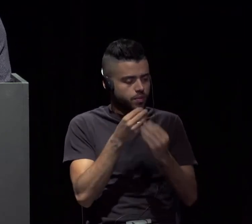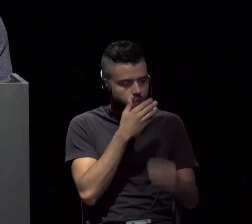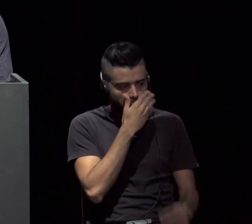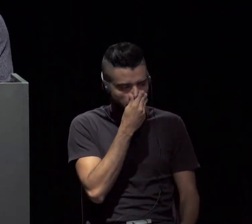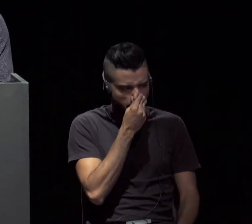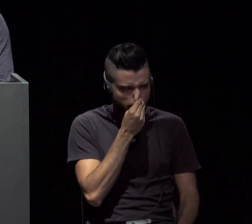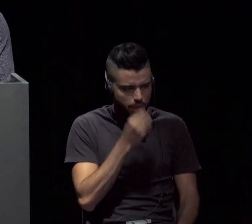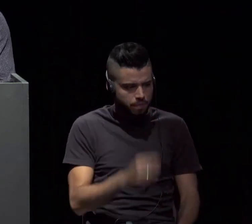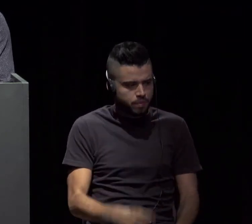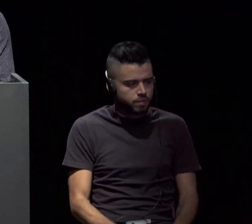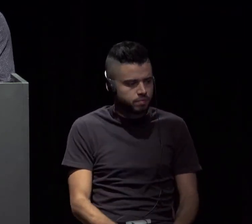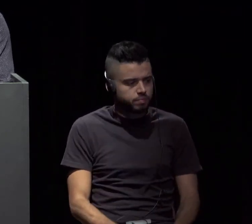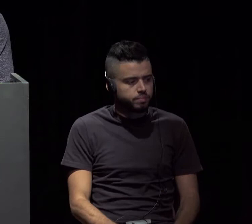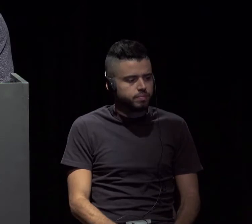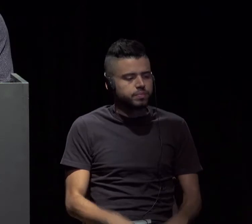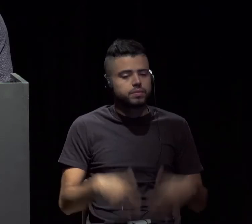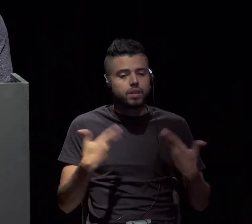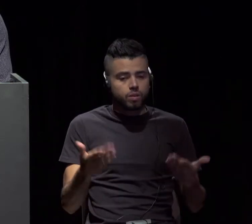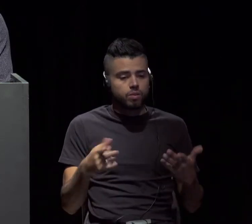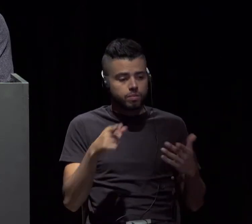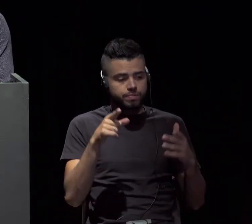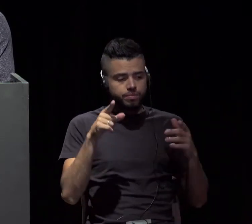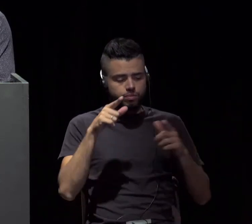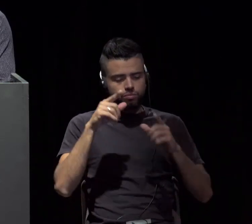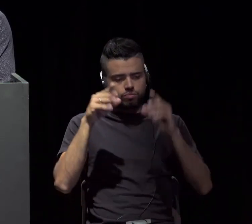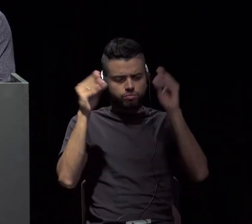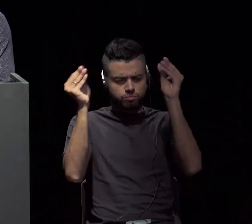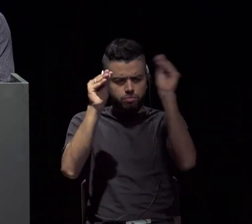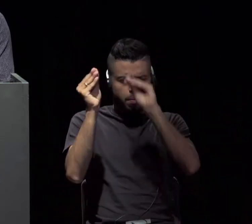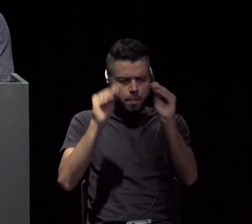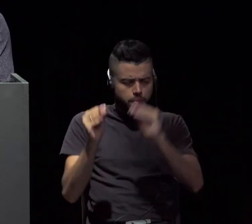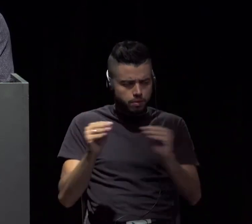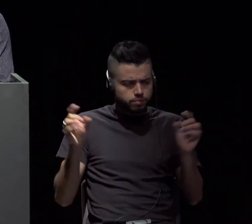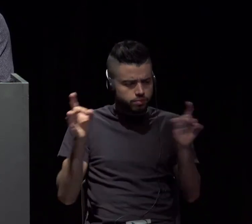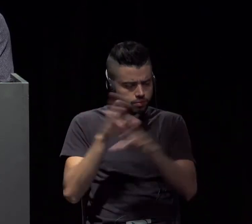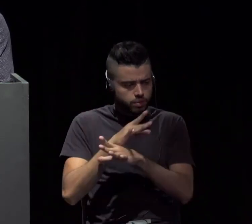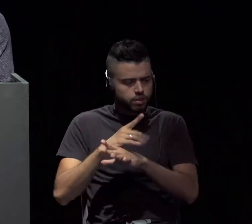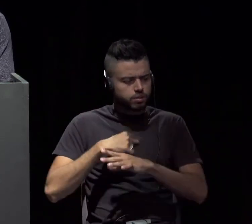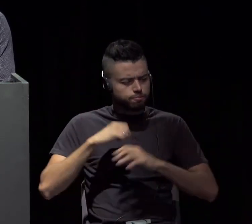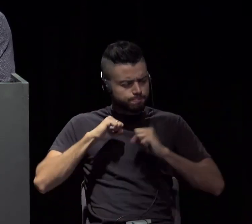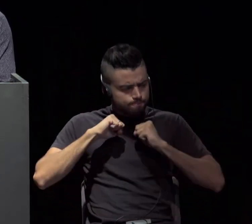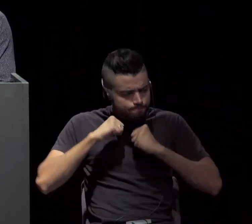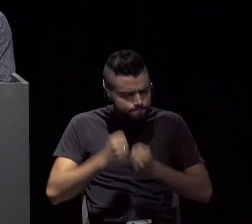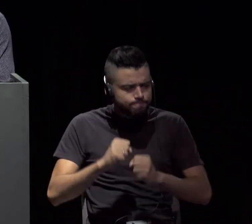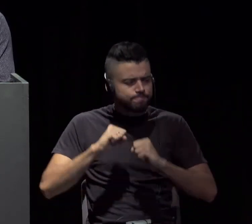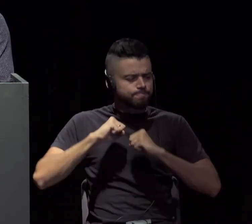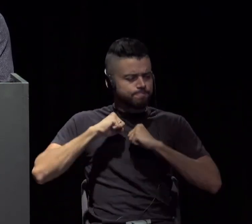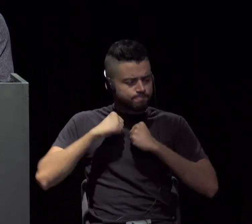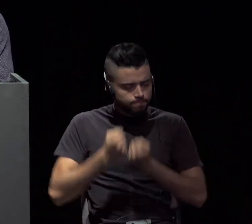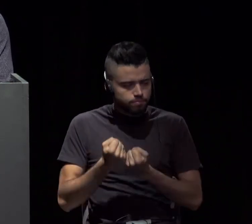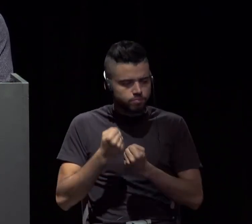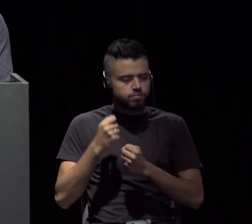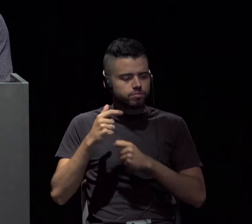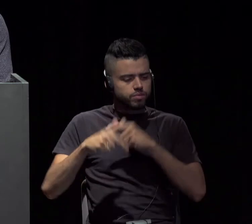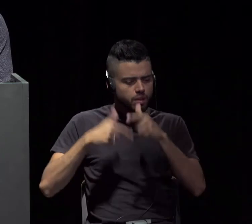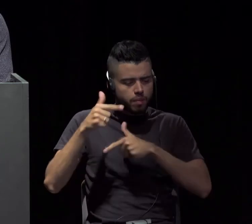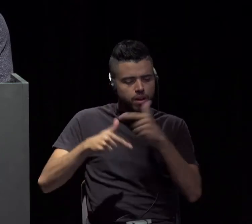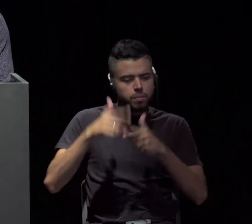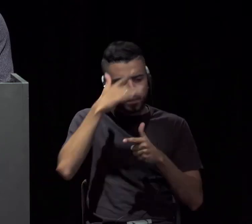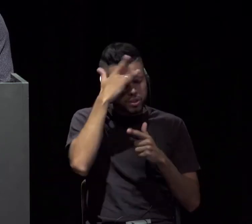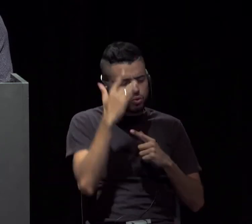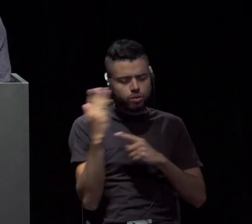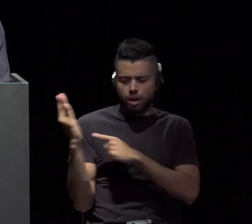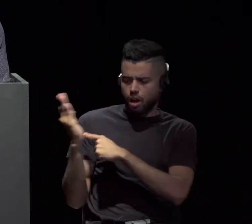conceived his work and invested so much labor, along with his many studio assistants, in order to realize it in sculptural